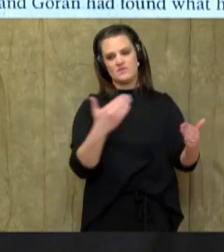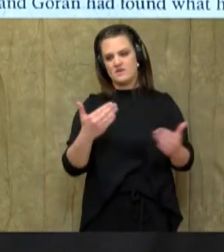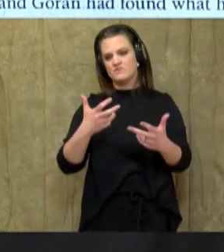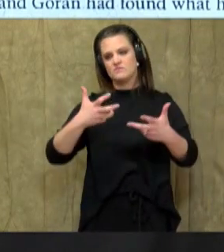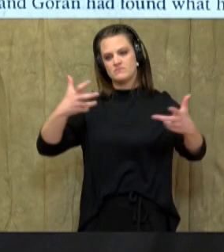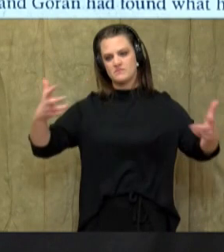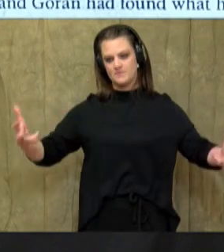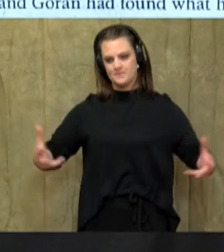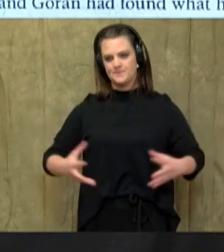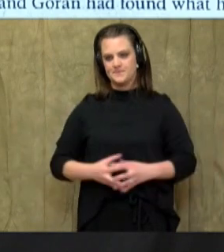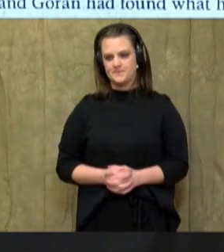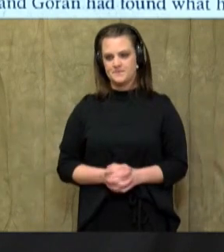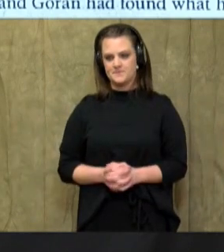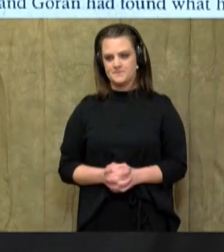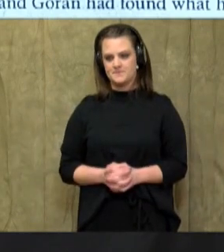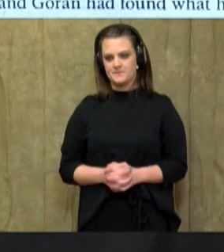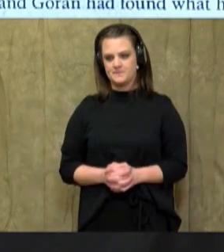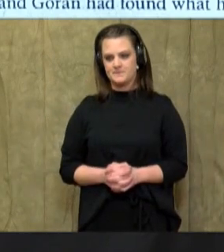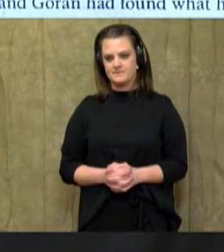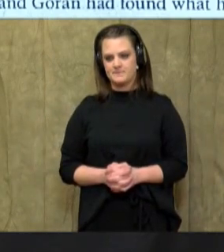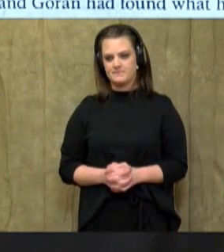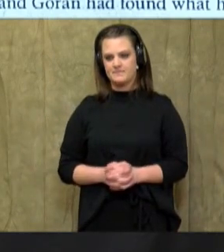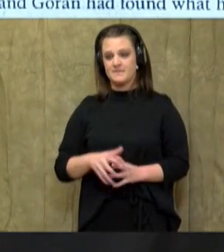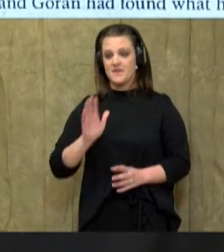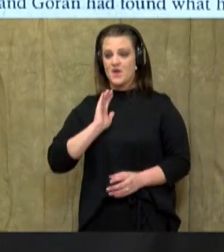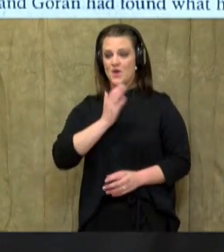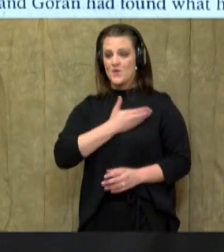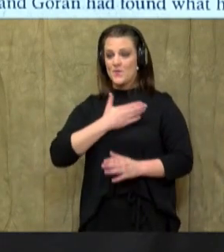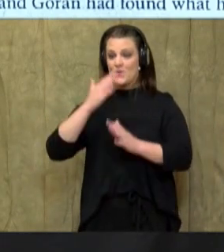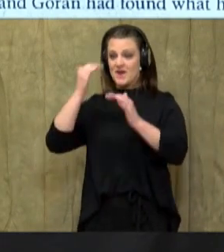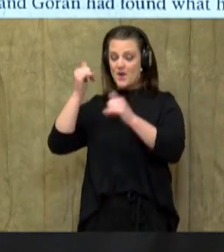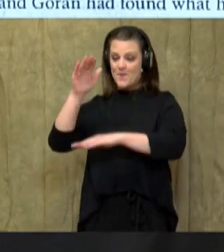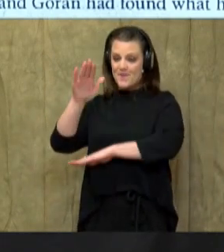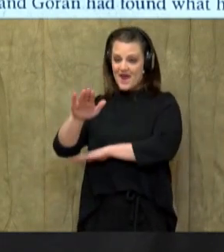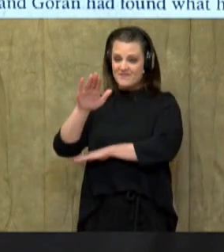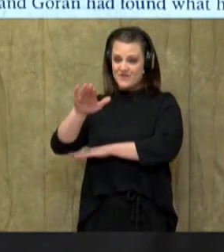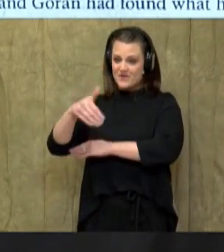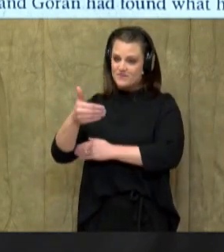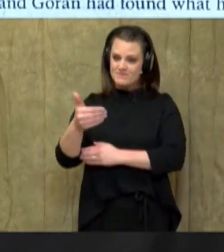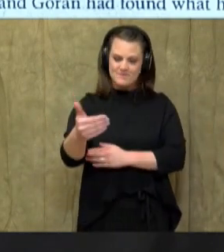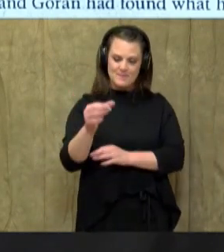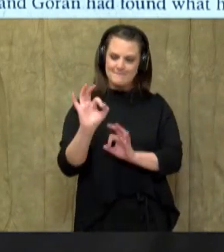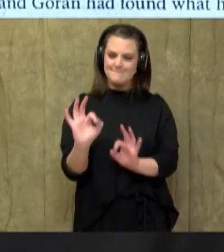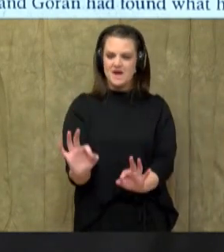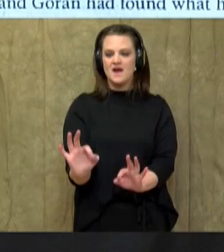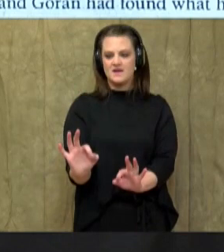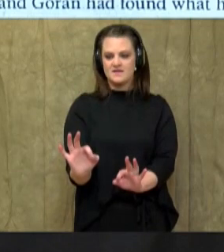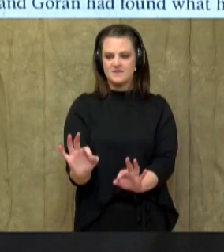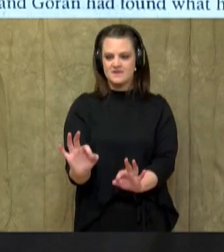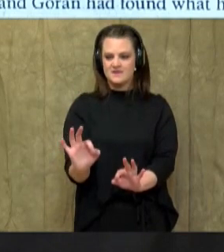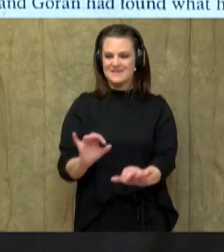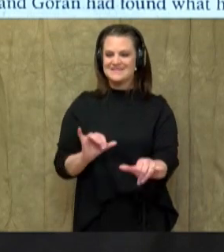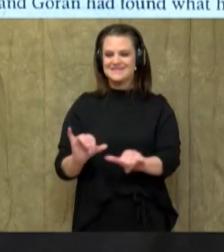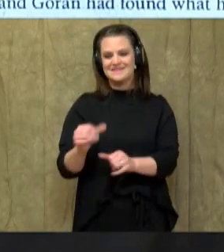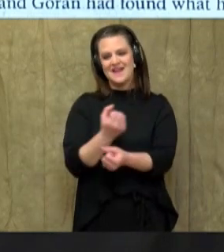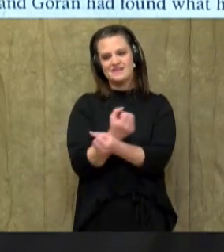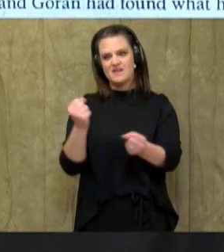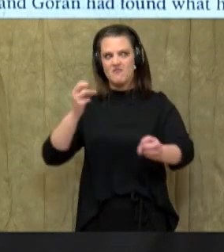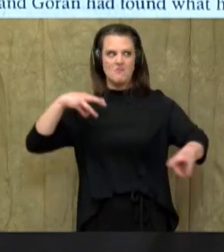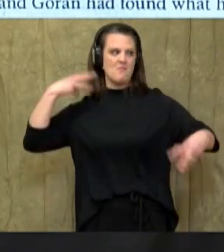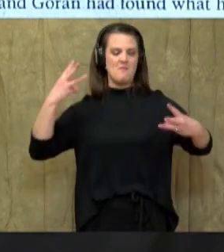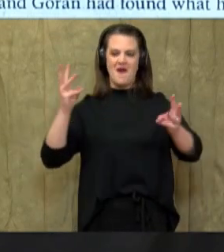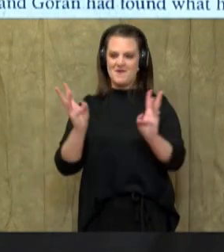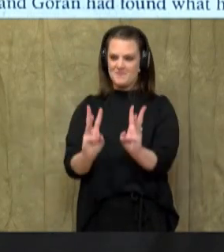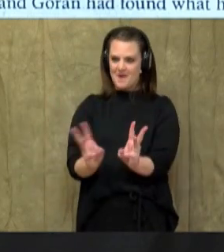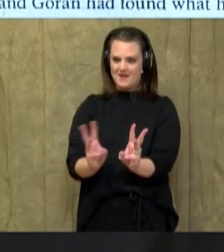hearts. We hope that you have the rest of the afternoon. It's great. Please stay safe during this wild weather that